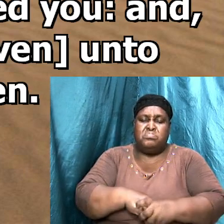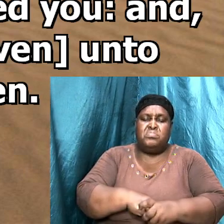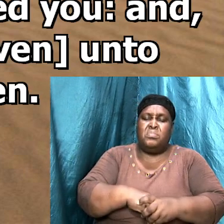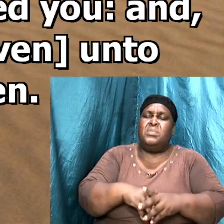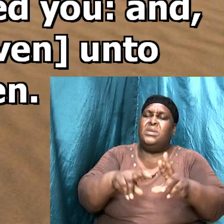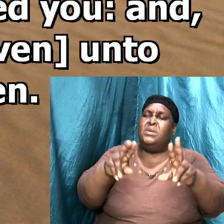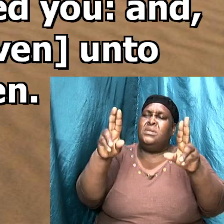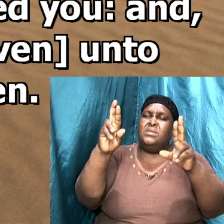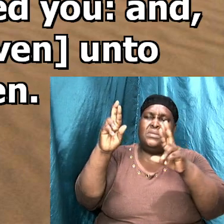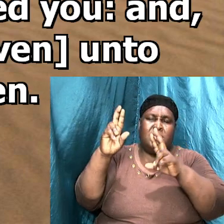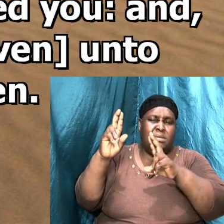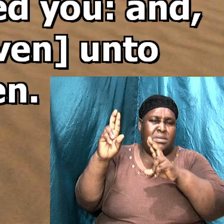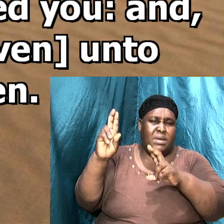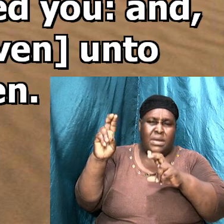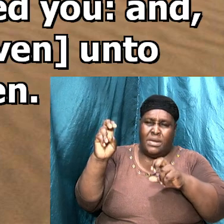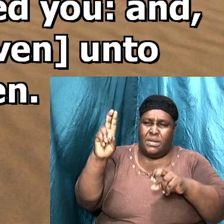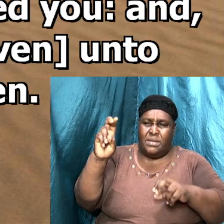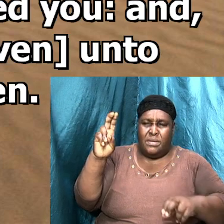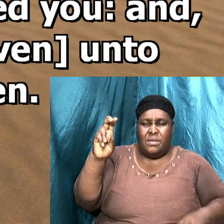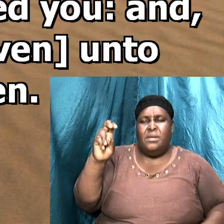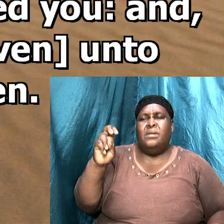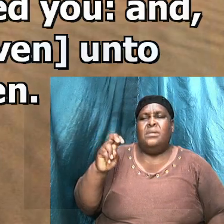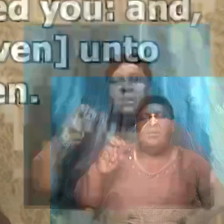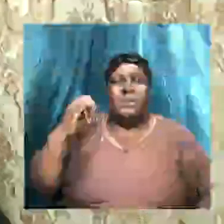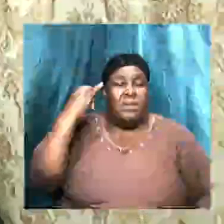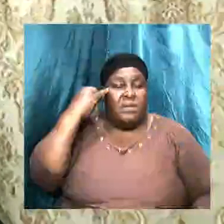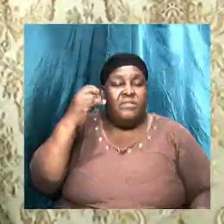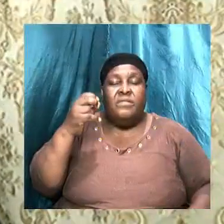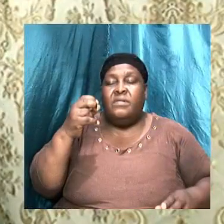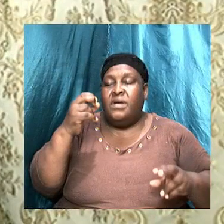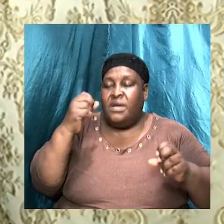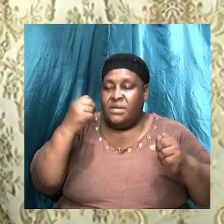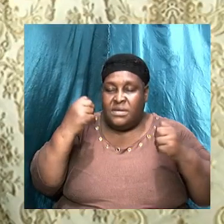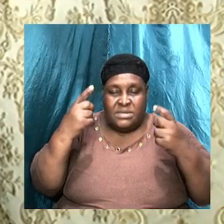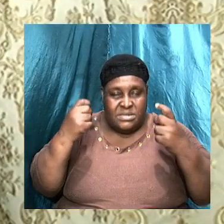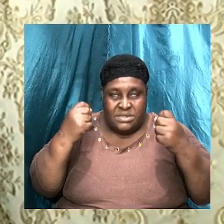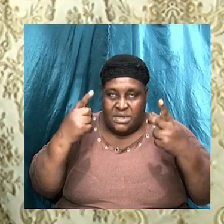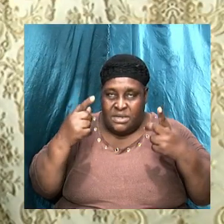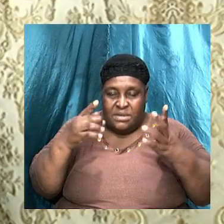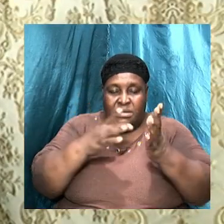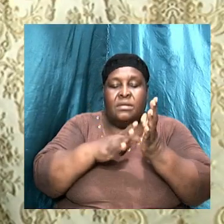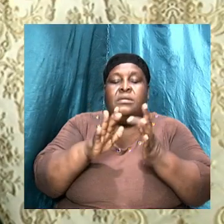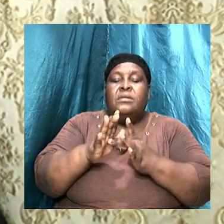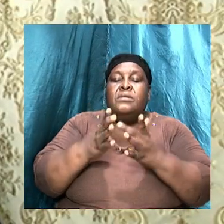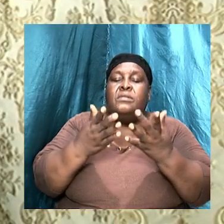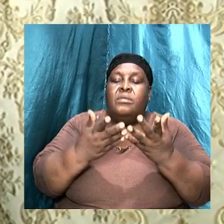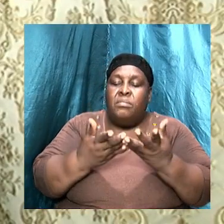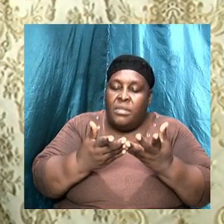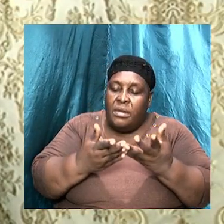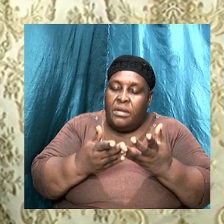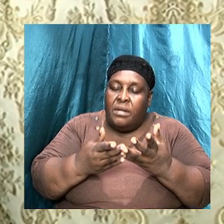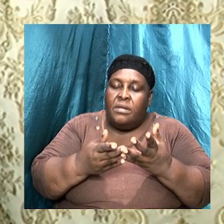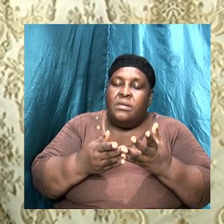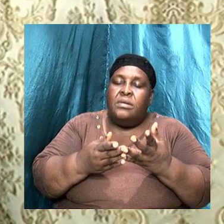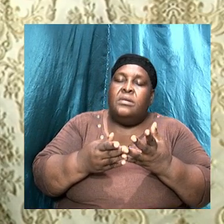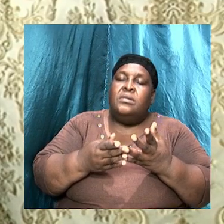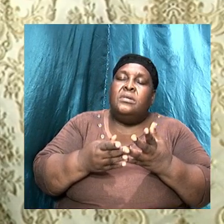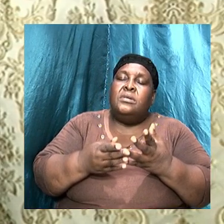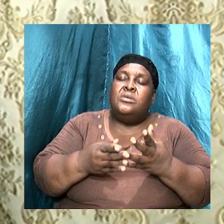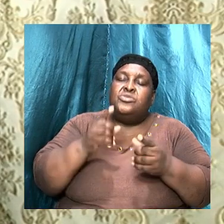title. And if we understand, last week I told us that the Bible is grammatically correct.